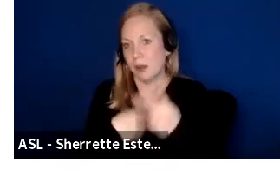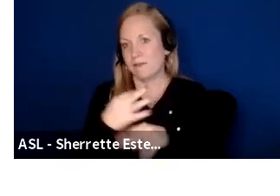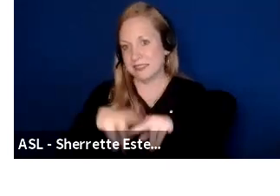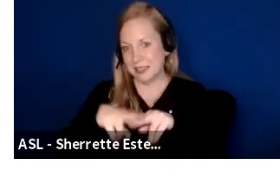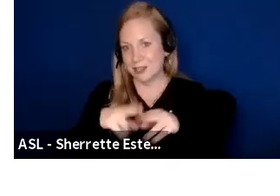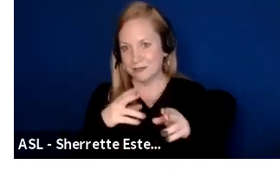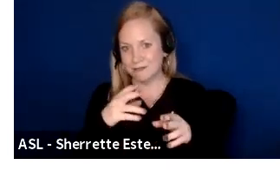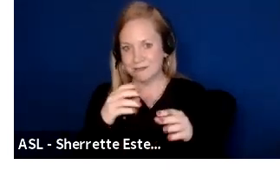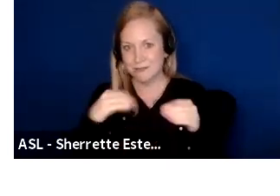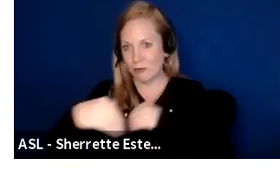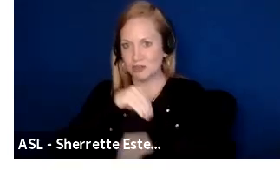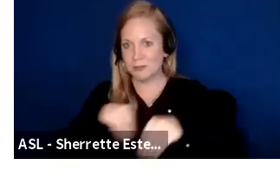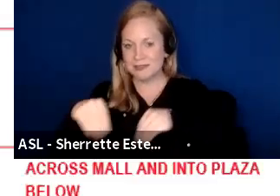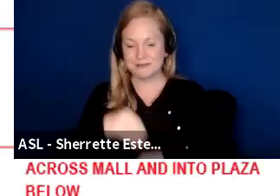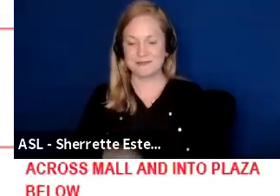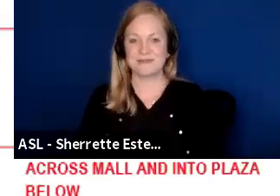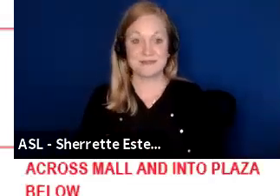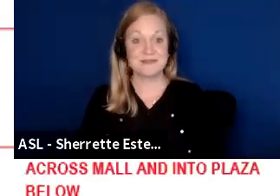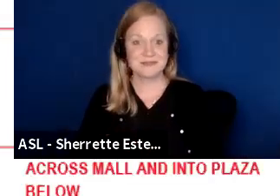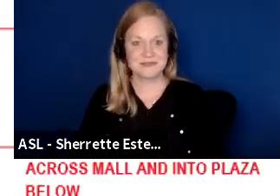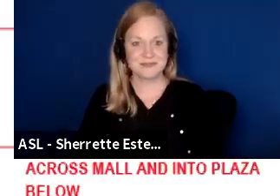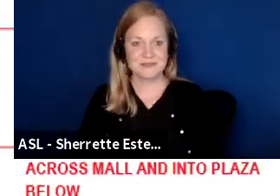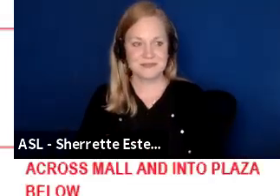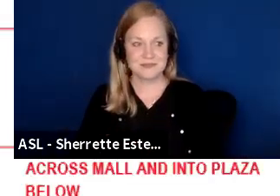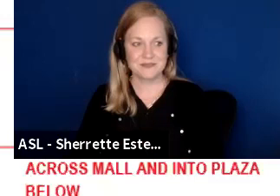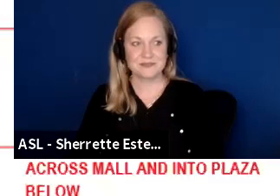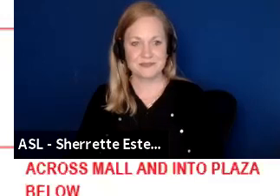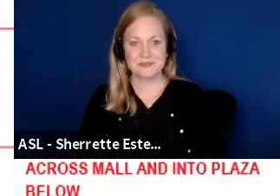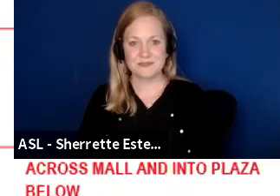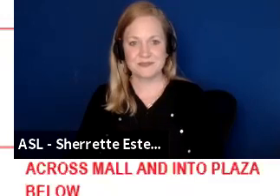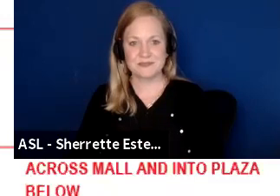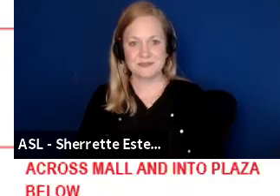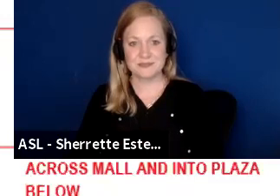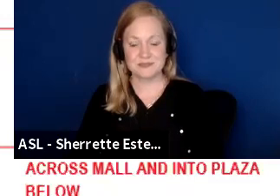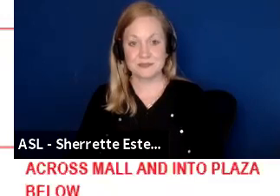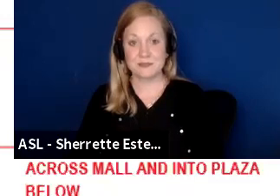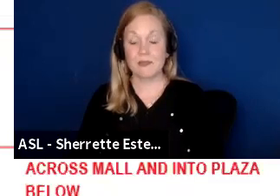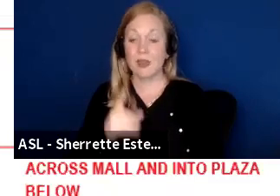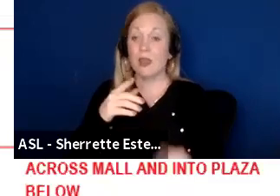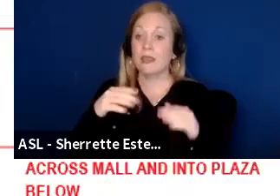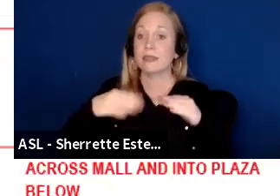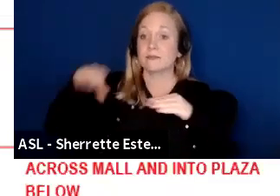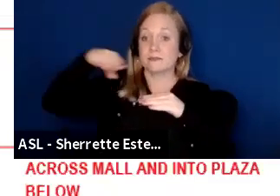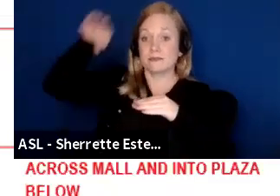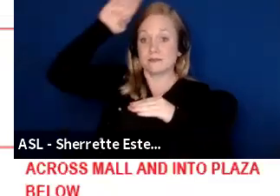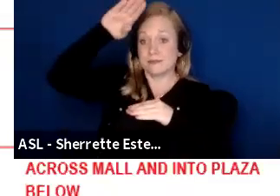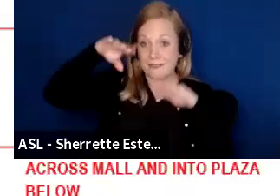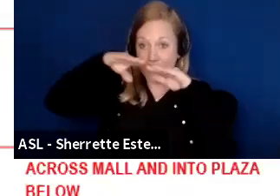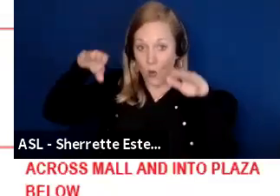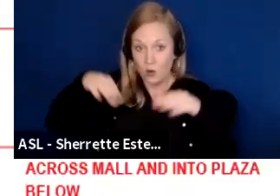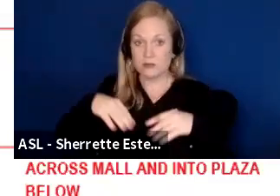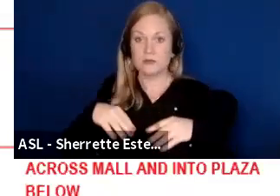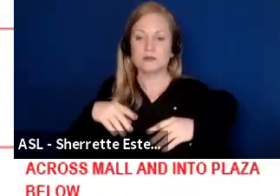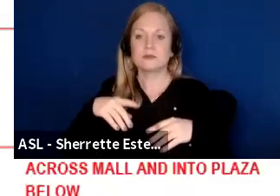some photographs of the space. Go ahead to the next one. On the upper levels, where the